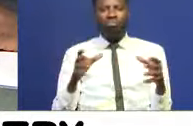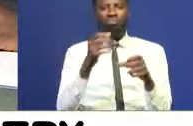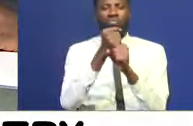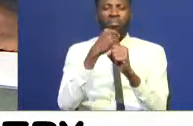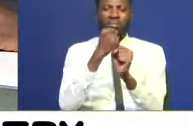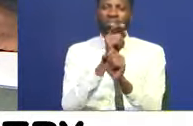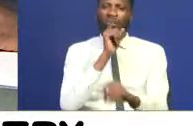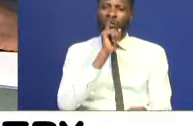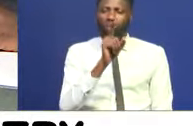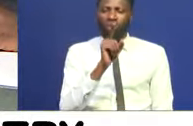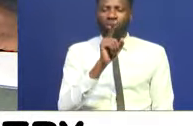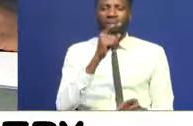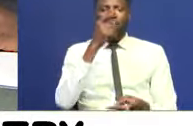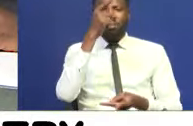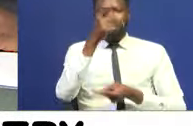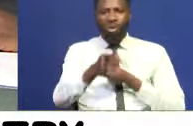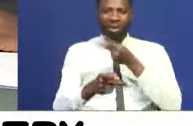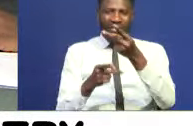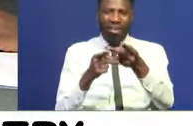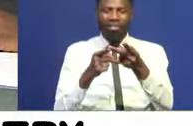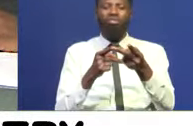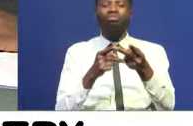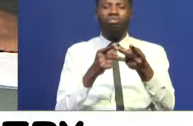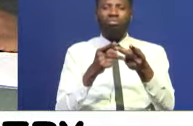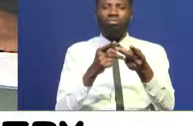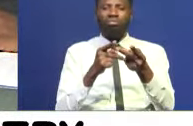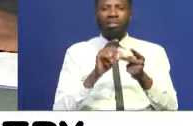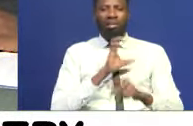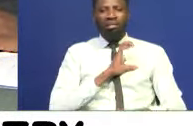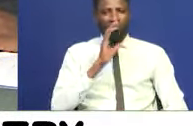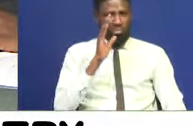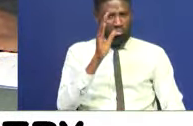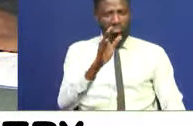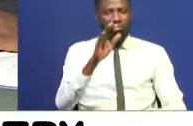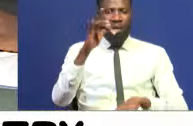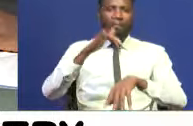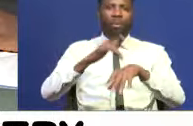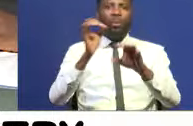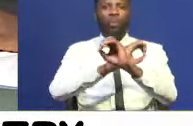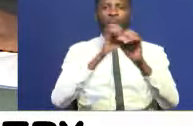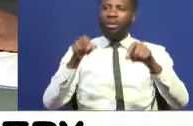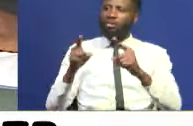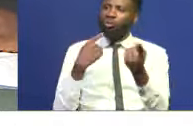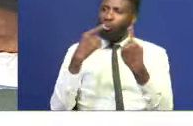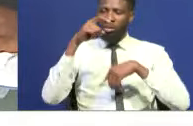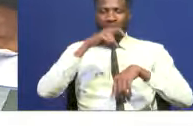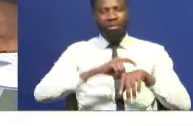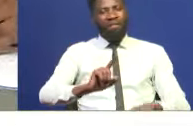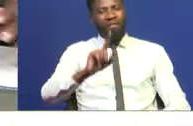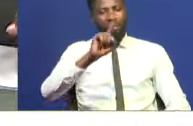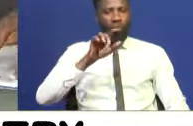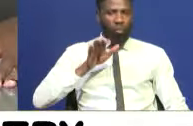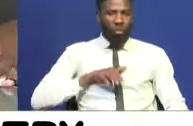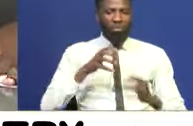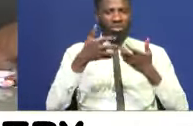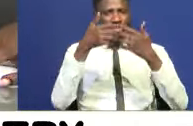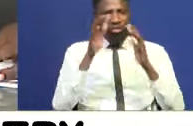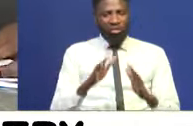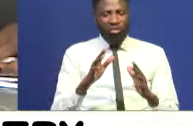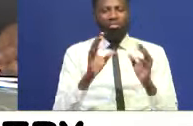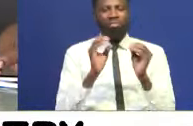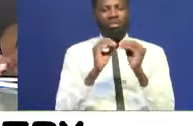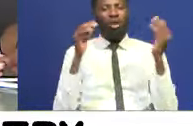ensure integrity in the sector is not compromised. They spoke during the first Women Engineers Convention at Sawela Lodge